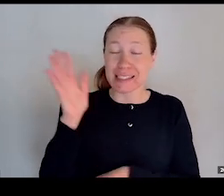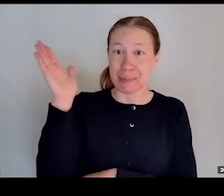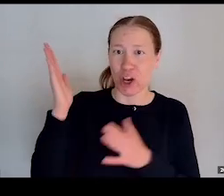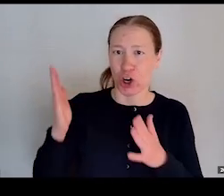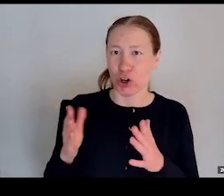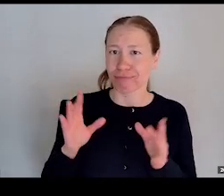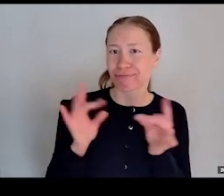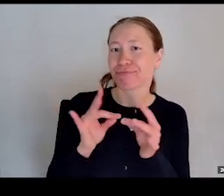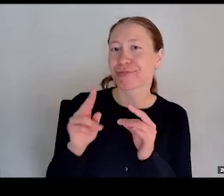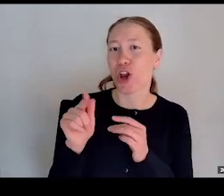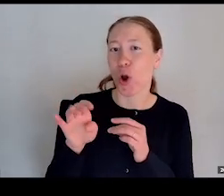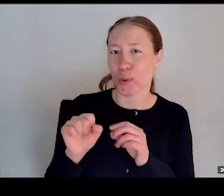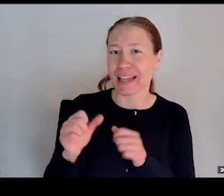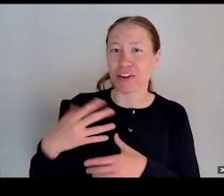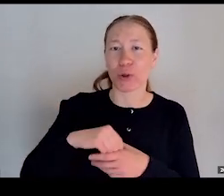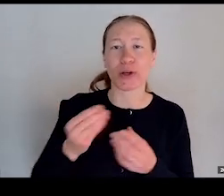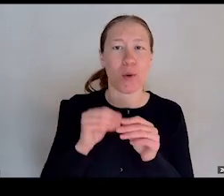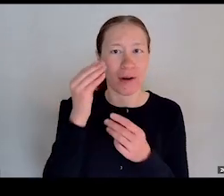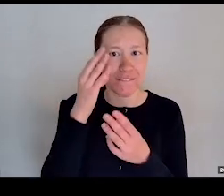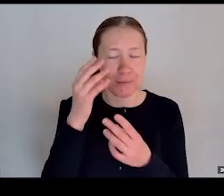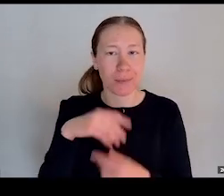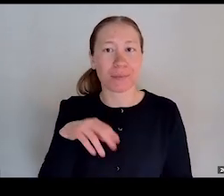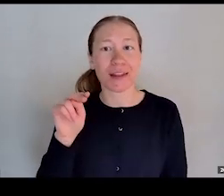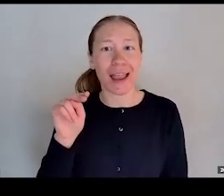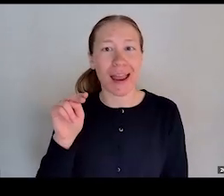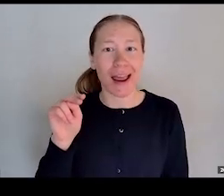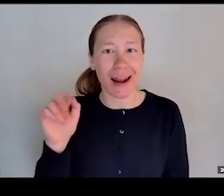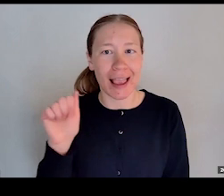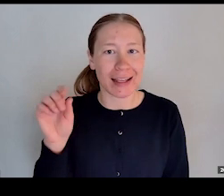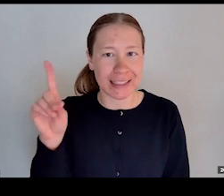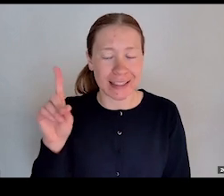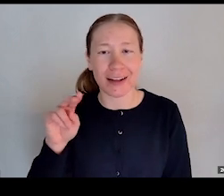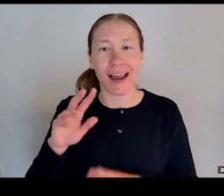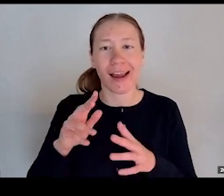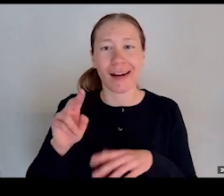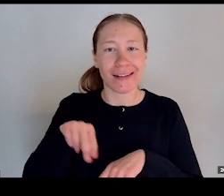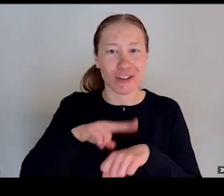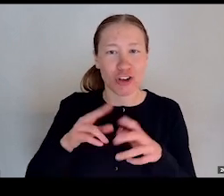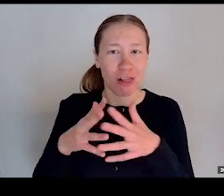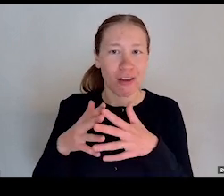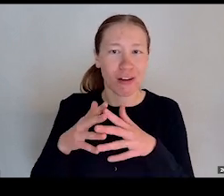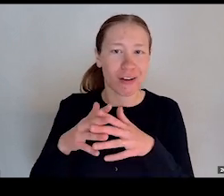where you can see the National Association of the Deaf discussion of CART.